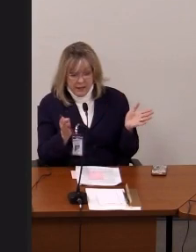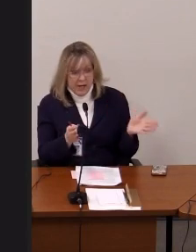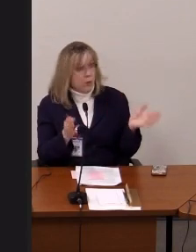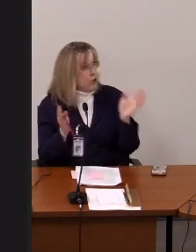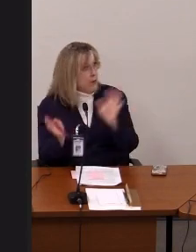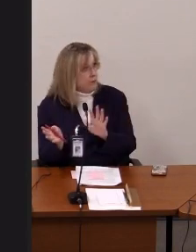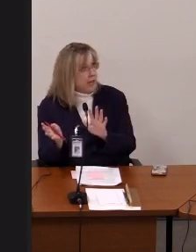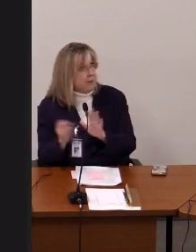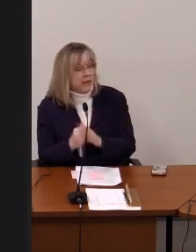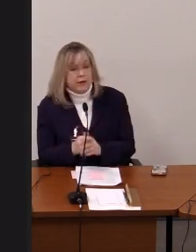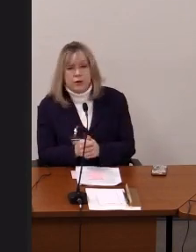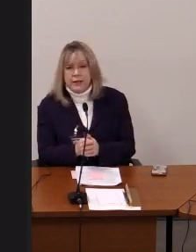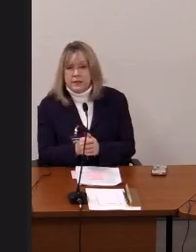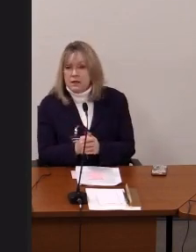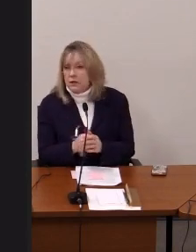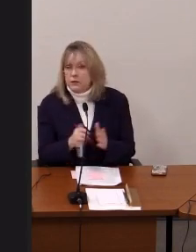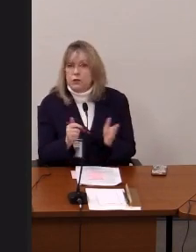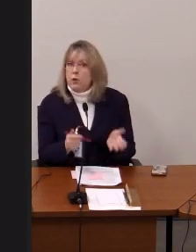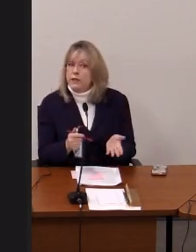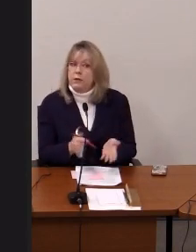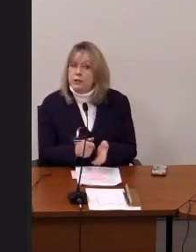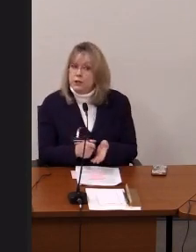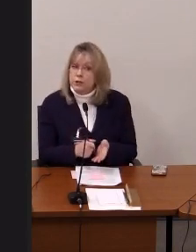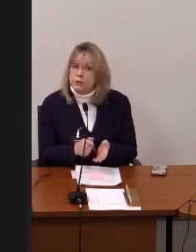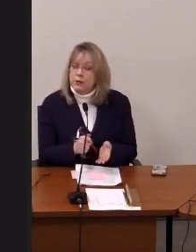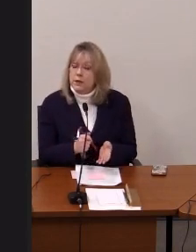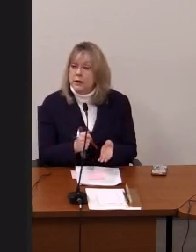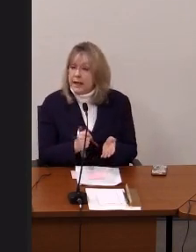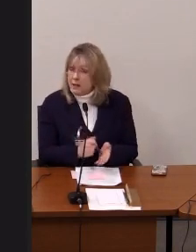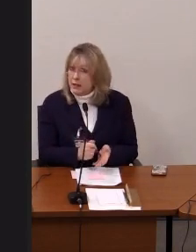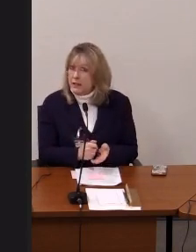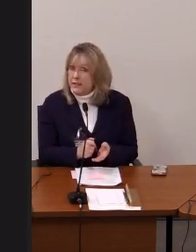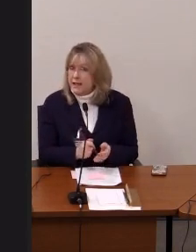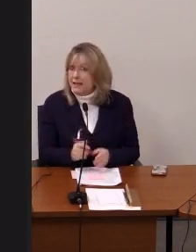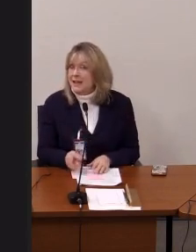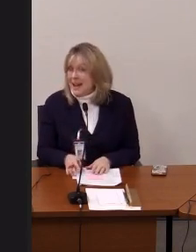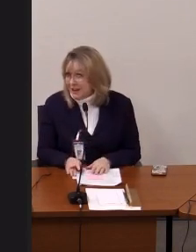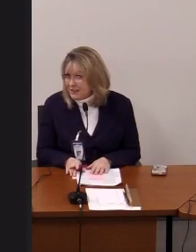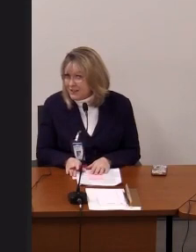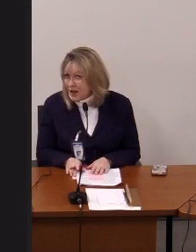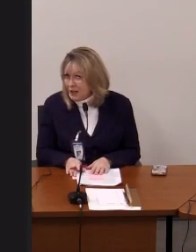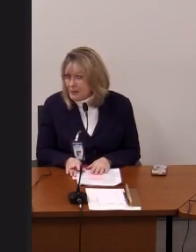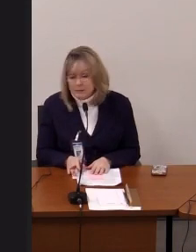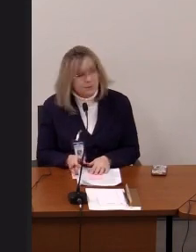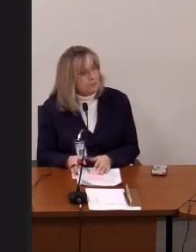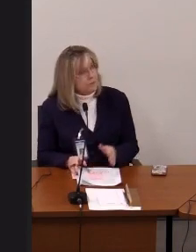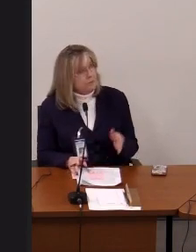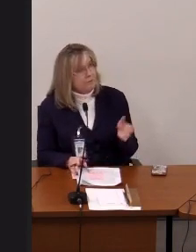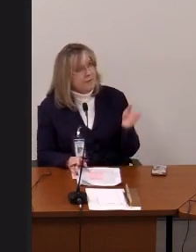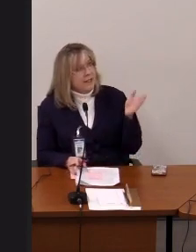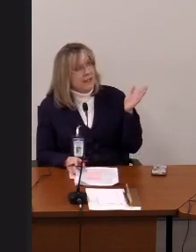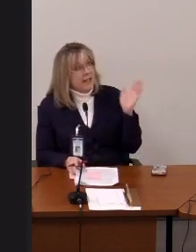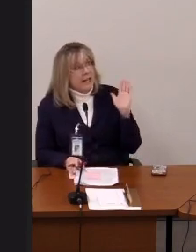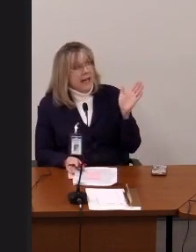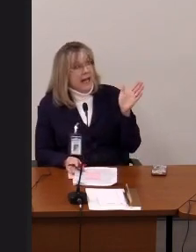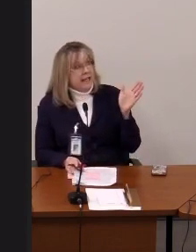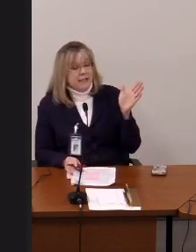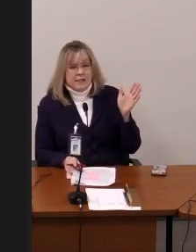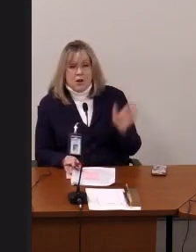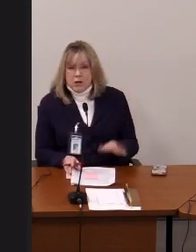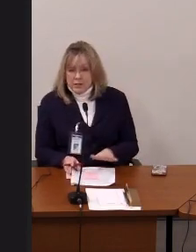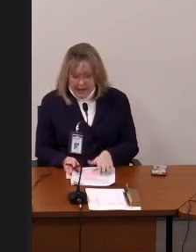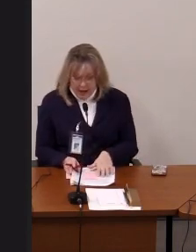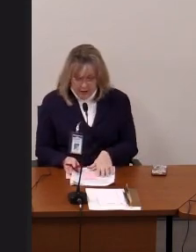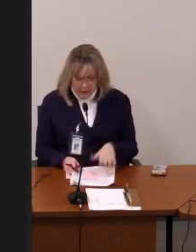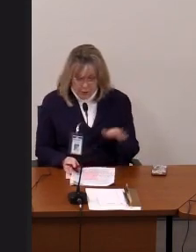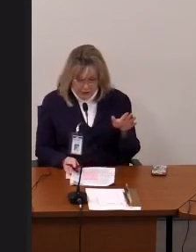that link when you have time later, it's called the 2022 Accountability Data Analysis Document. And